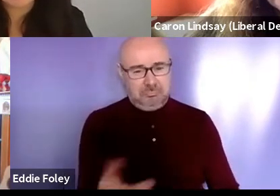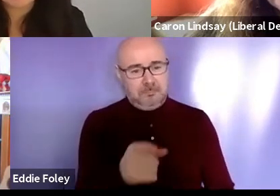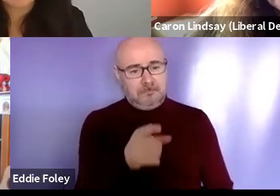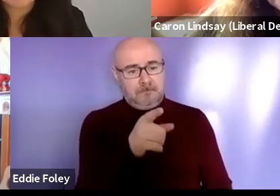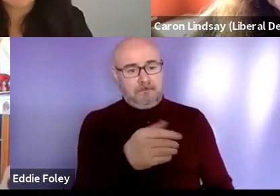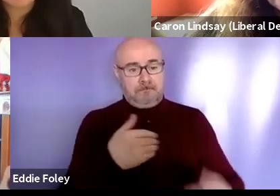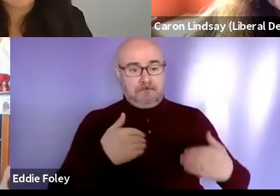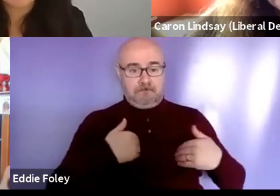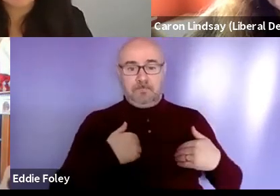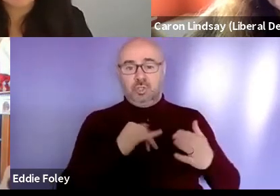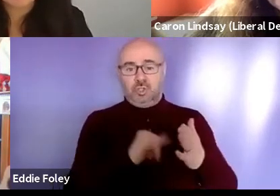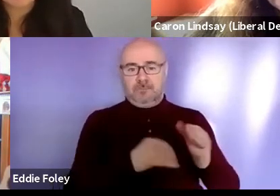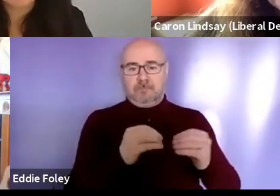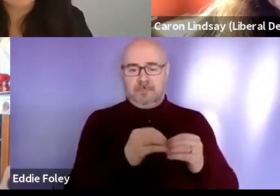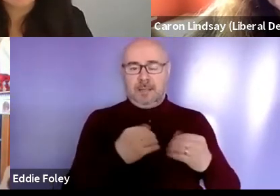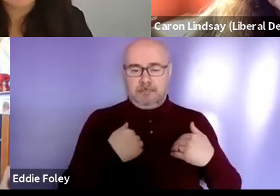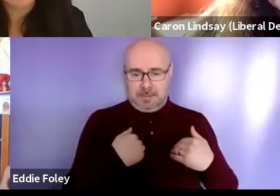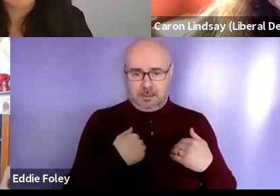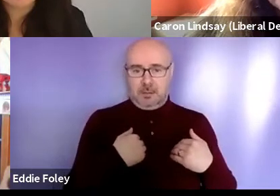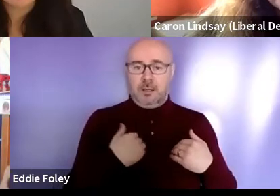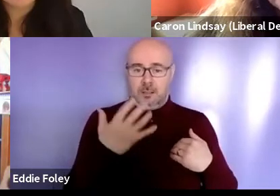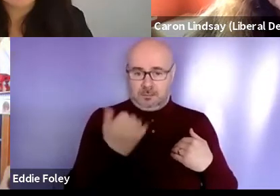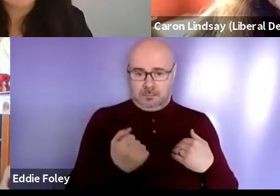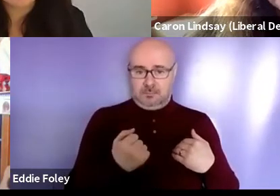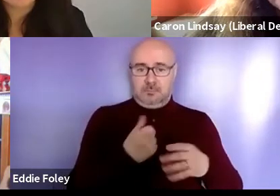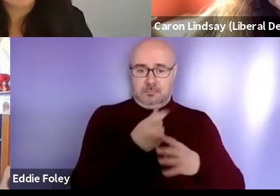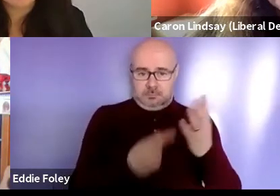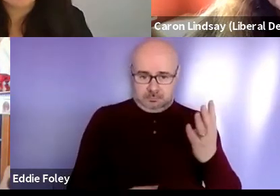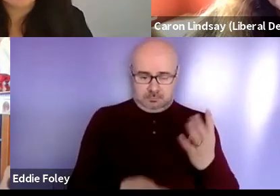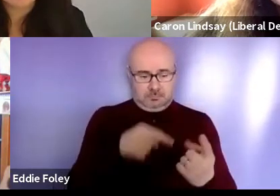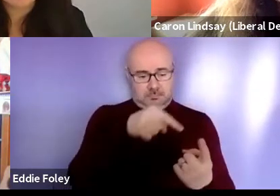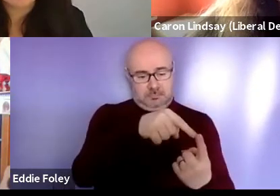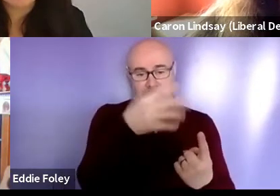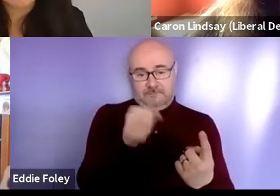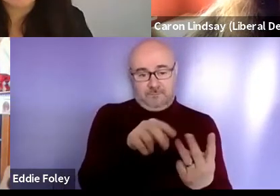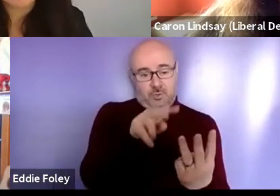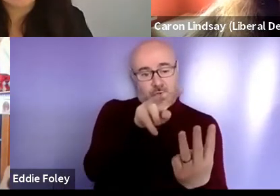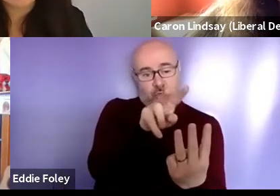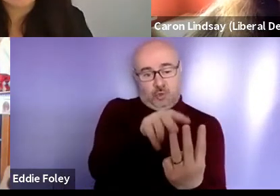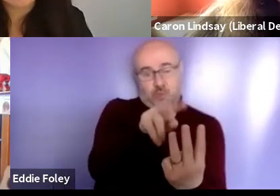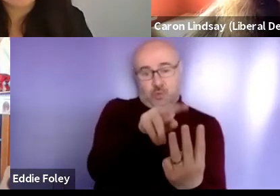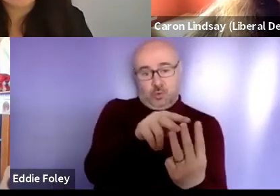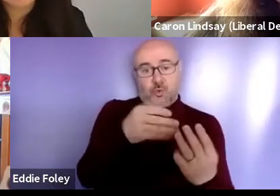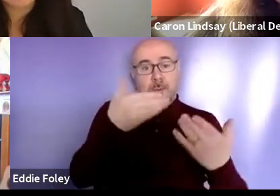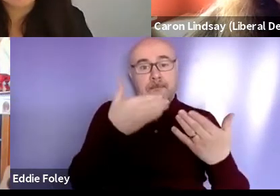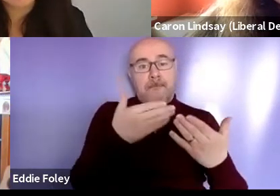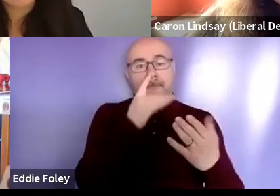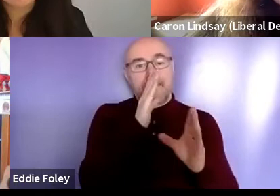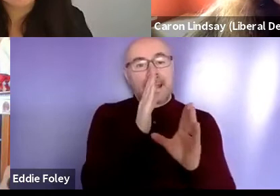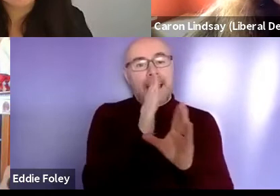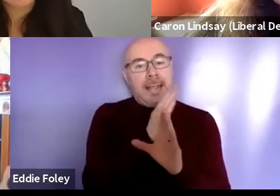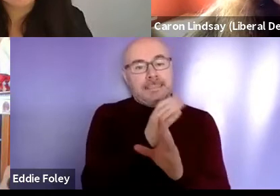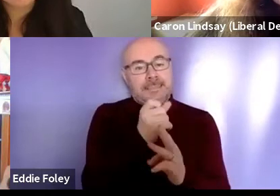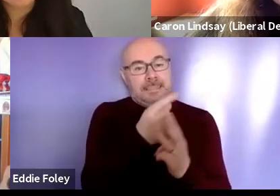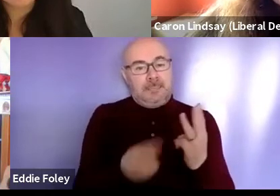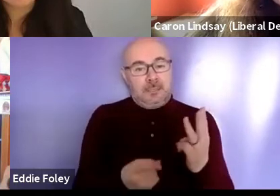Parliament. There are two others who have hidden disabilities who have come forward to declare it. Now, I happen to know there